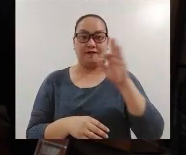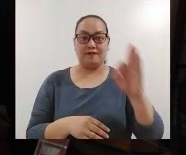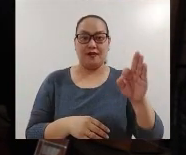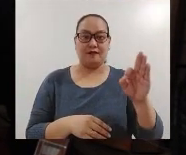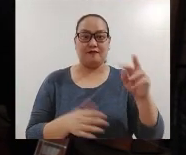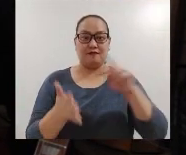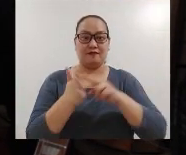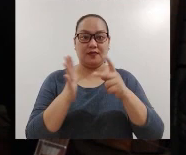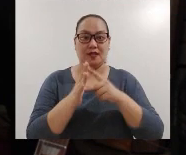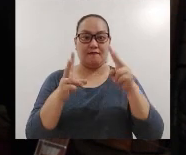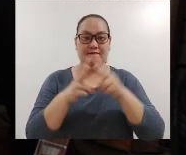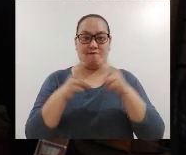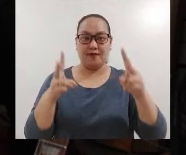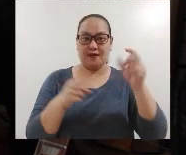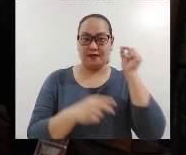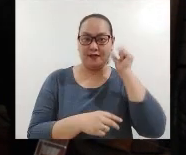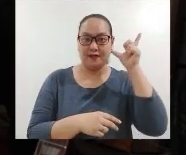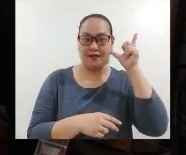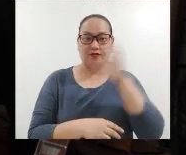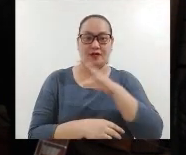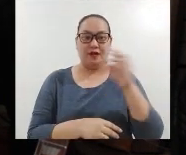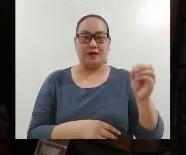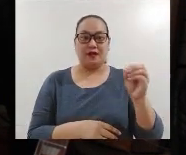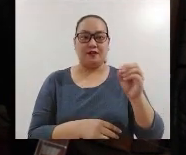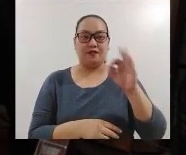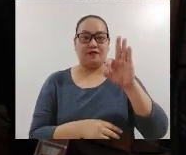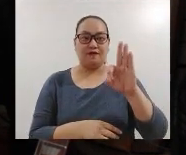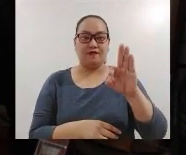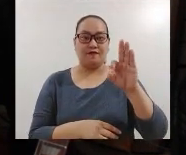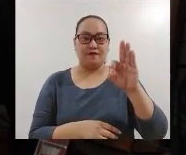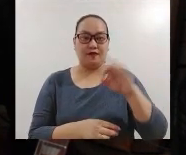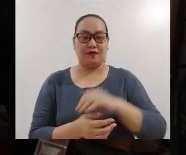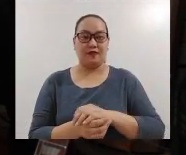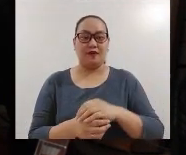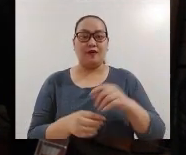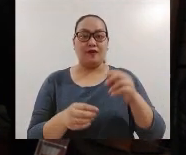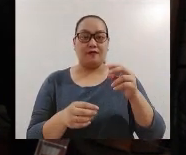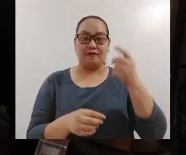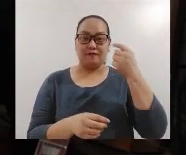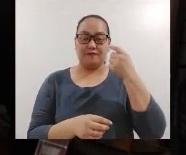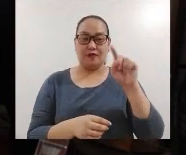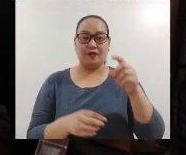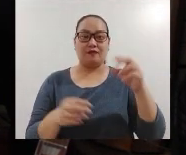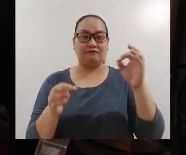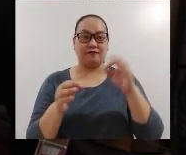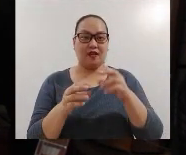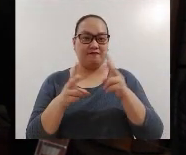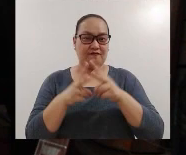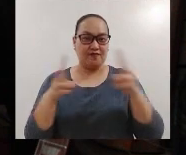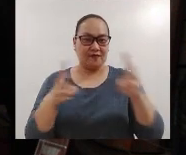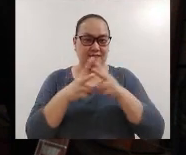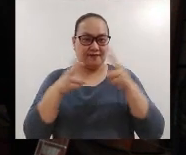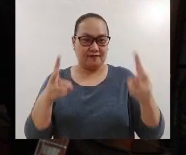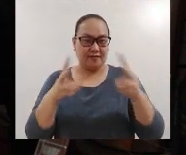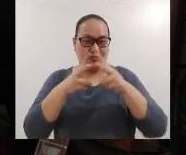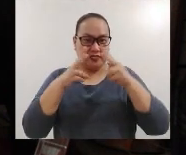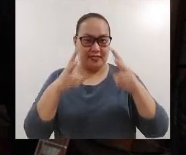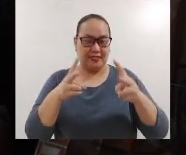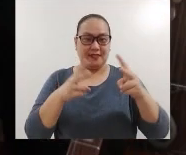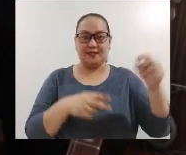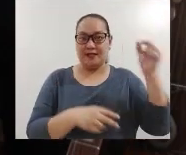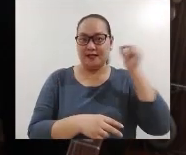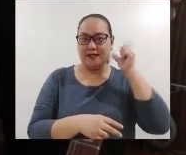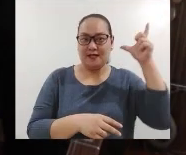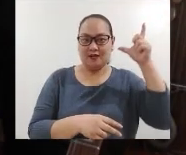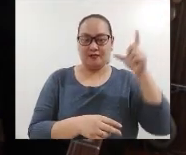means very loud. And fortissimo, which is for as loud as you can. Like this song.